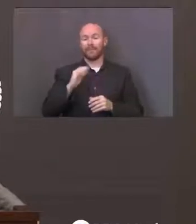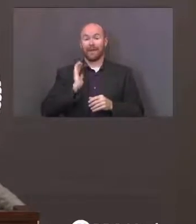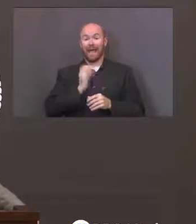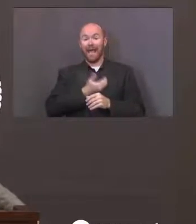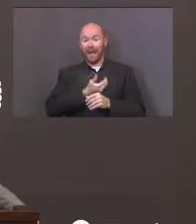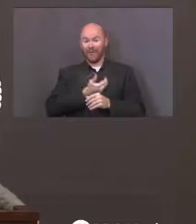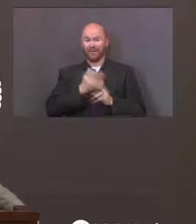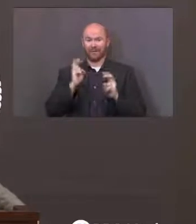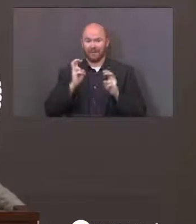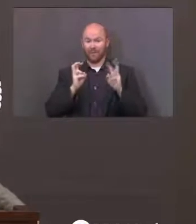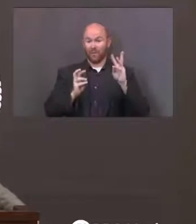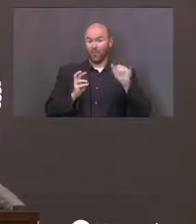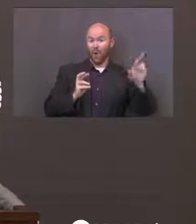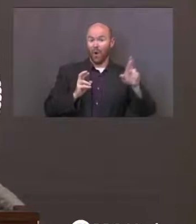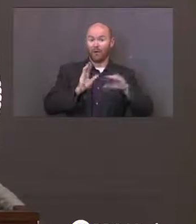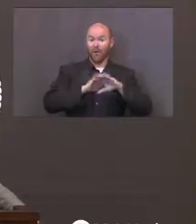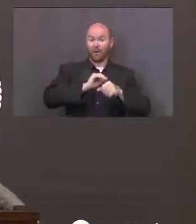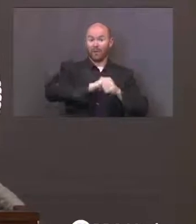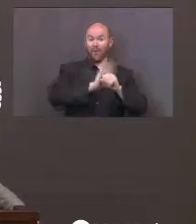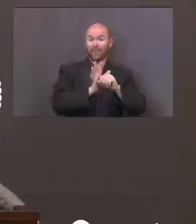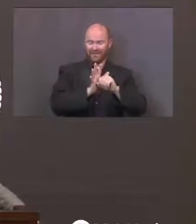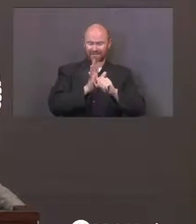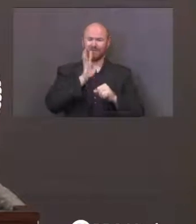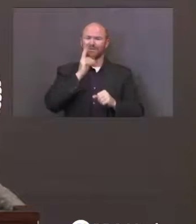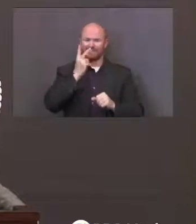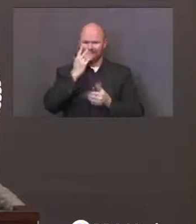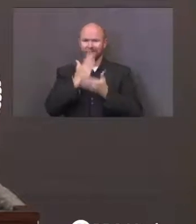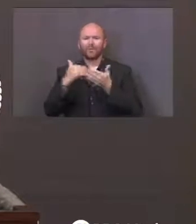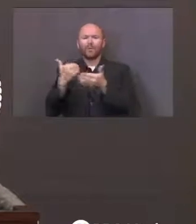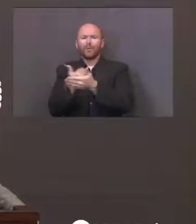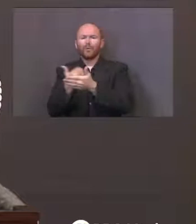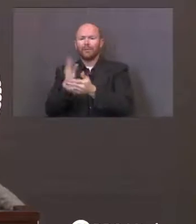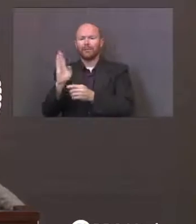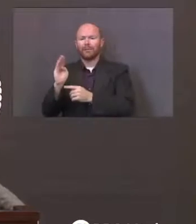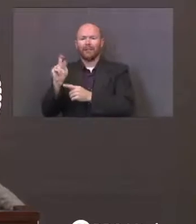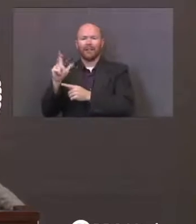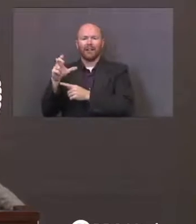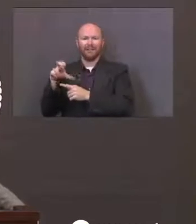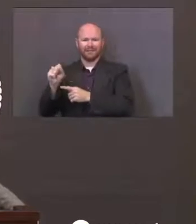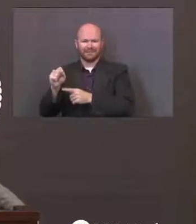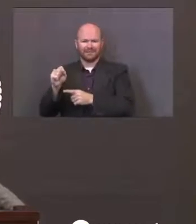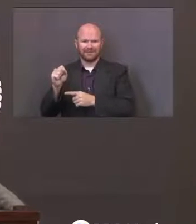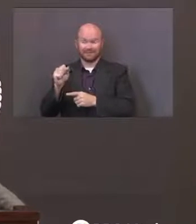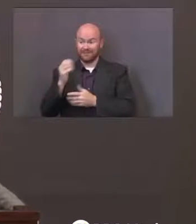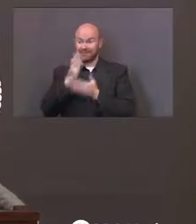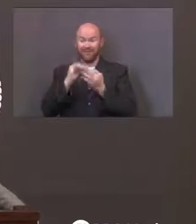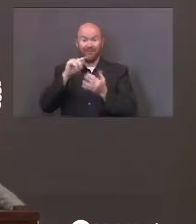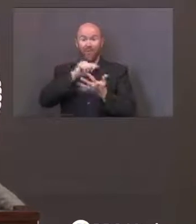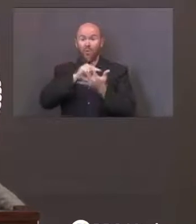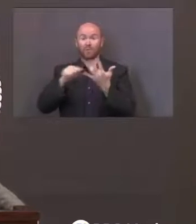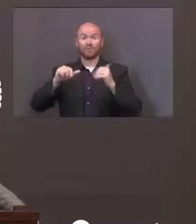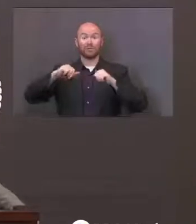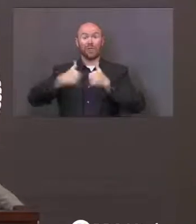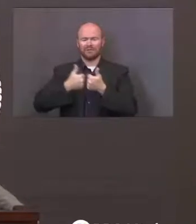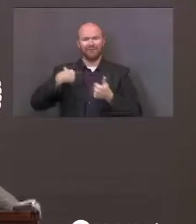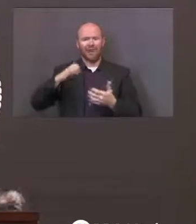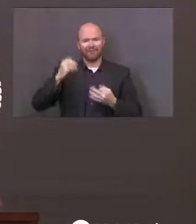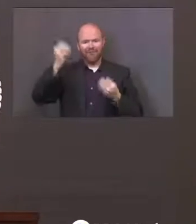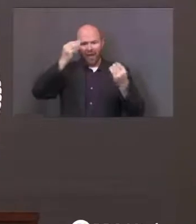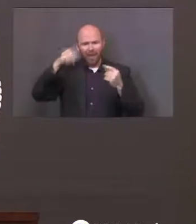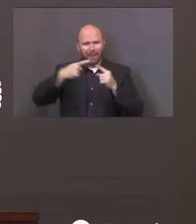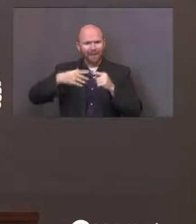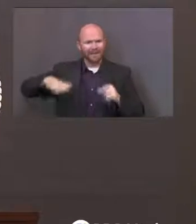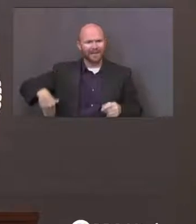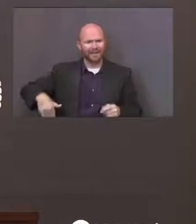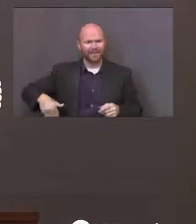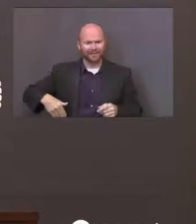into the autumn, we will be met with some new challenges, some of which we haven't even thought of right now. And it becomes even